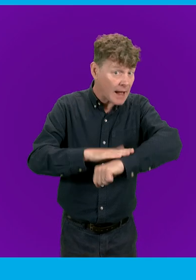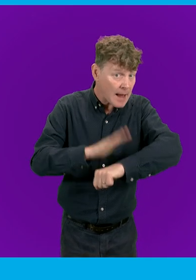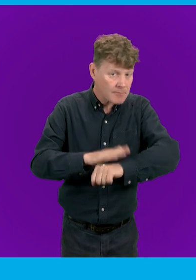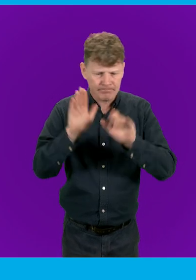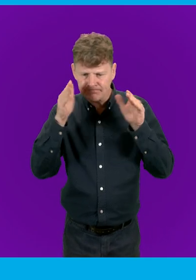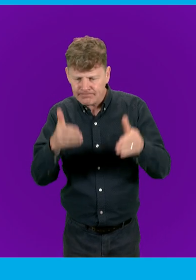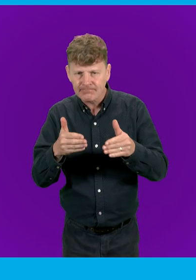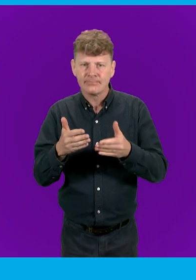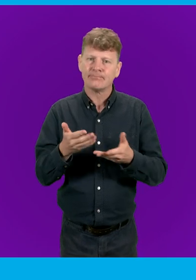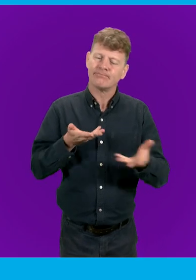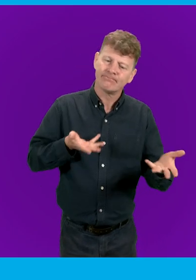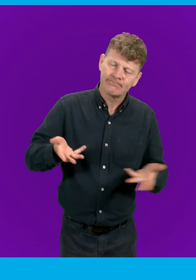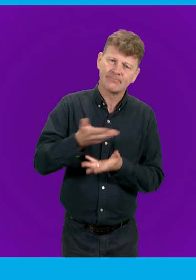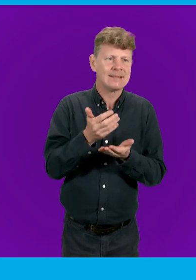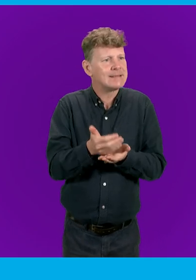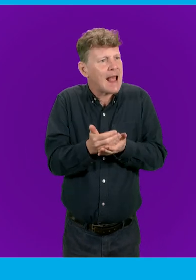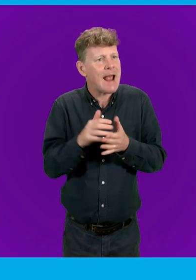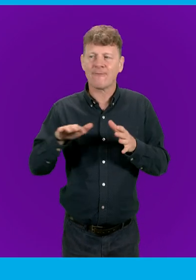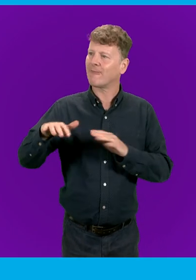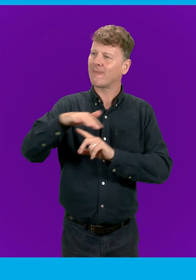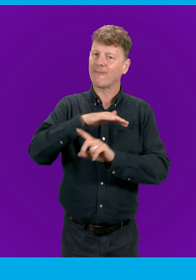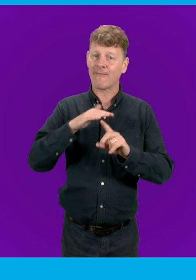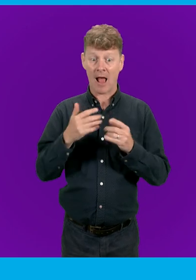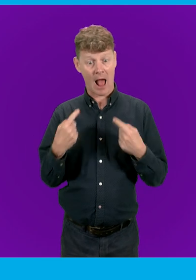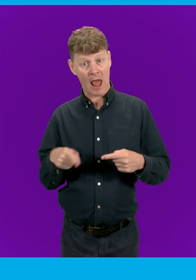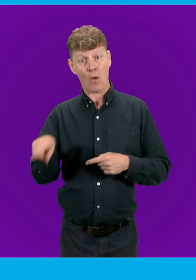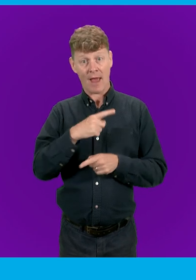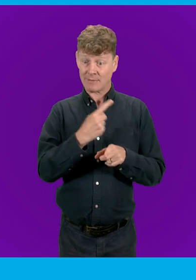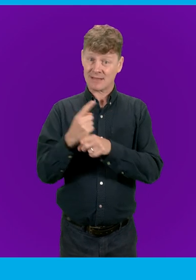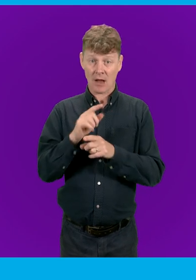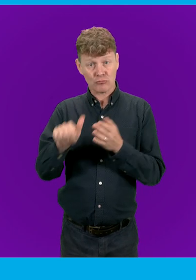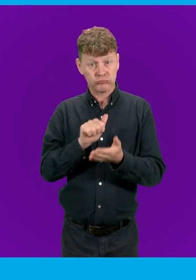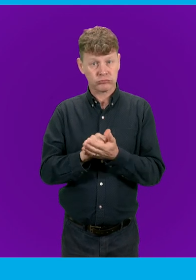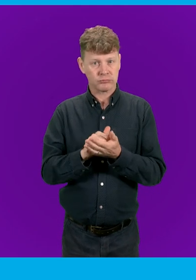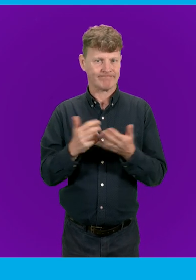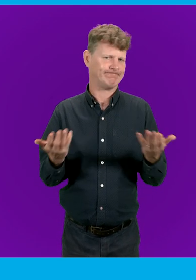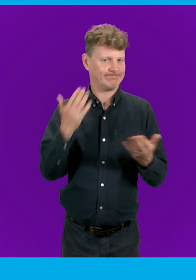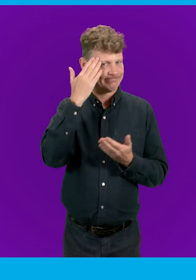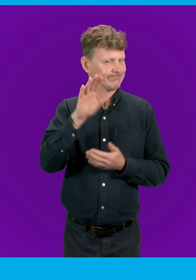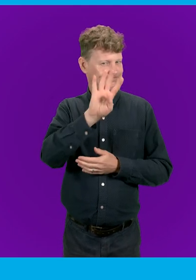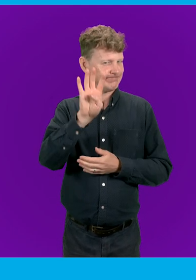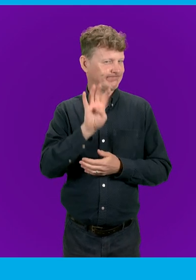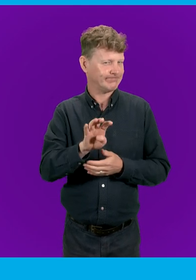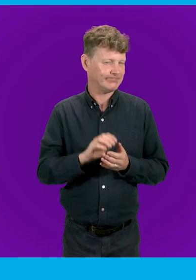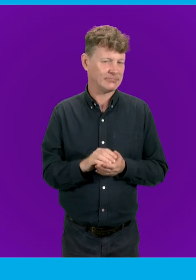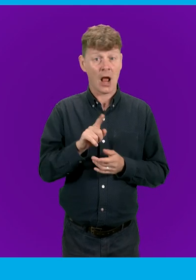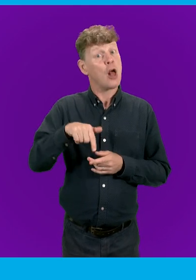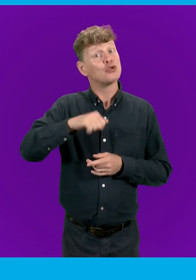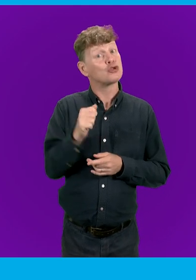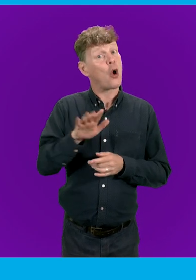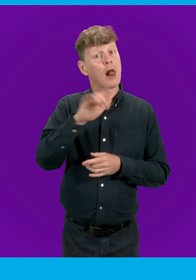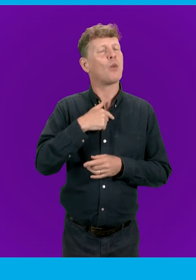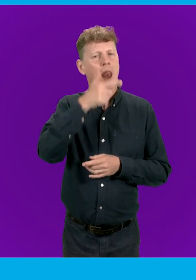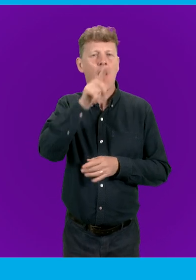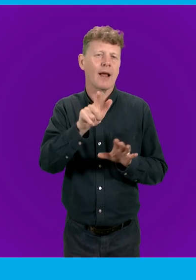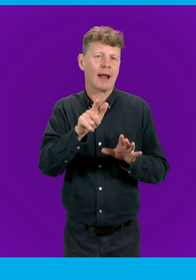way that allows people to discuss the issues is another matter. But I do think we're actually very lucky in Scotland. I don't think there are very